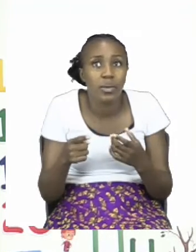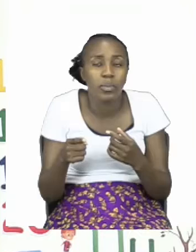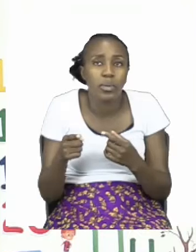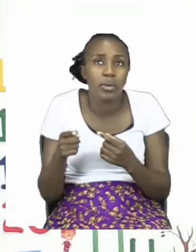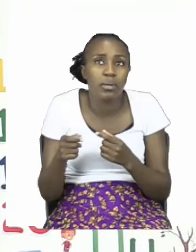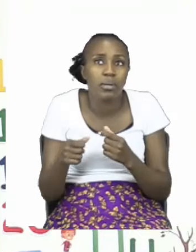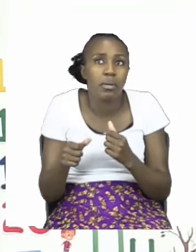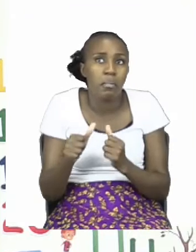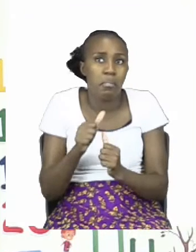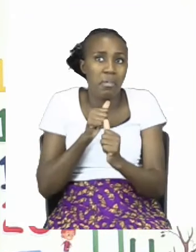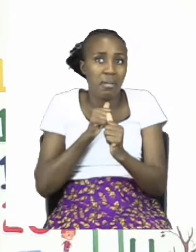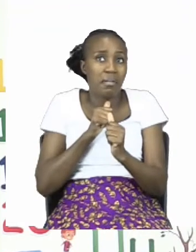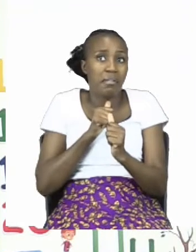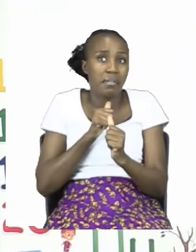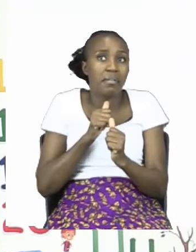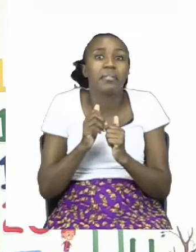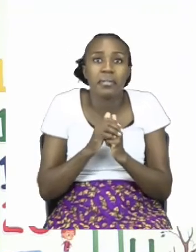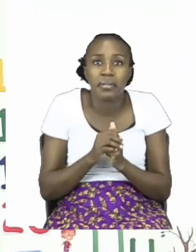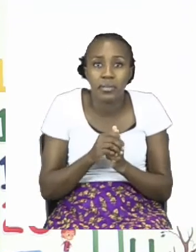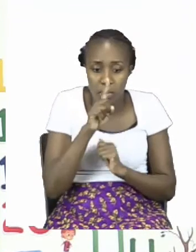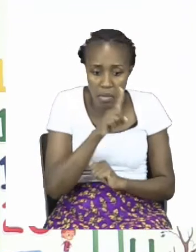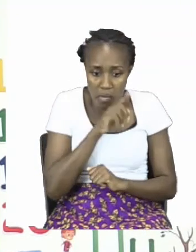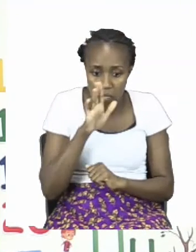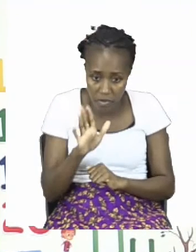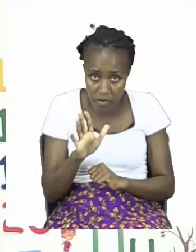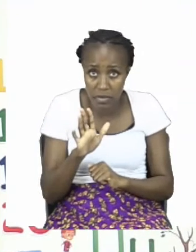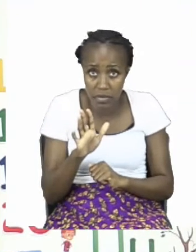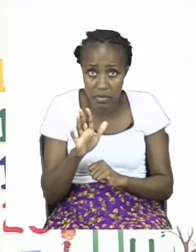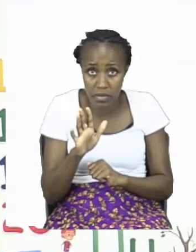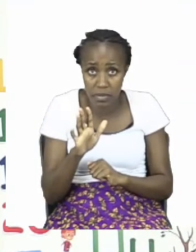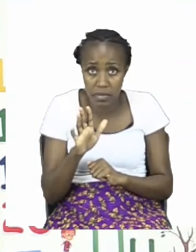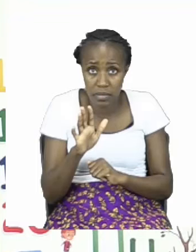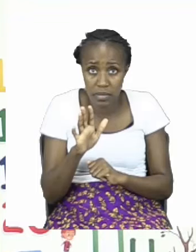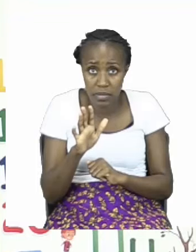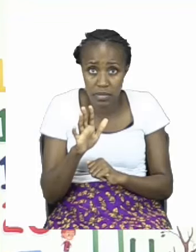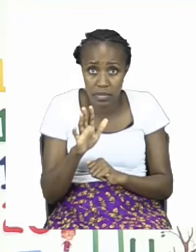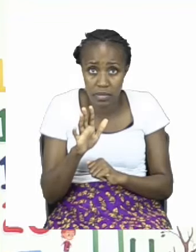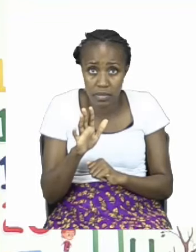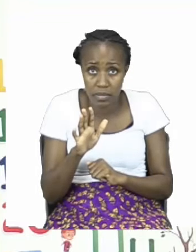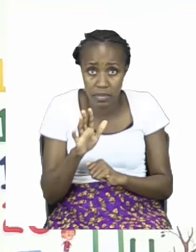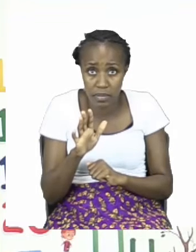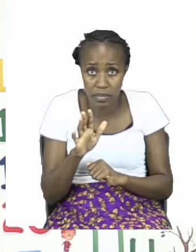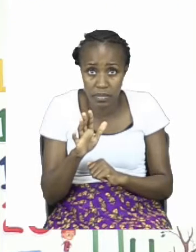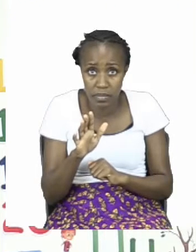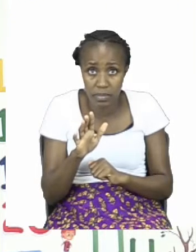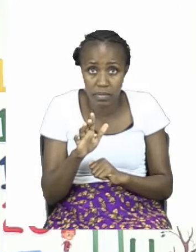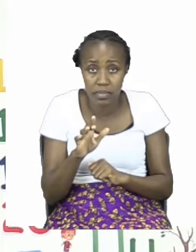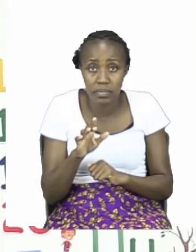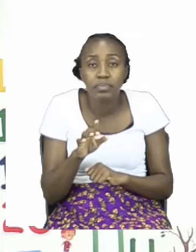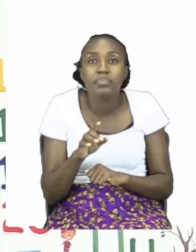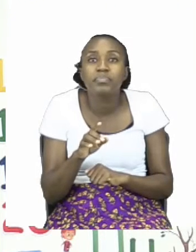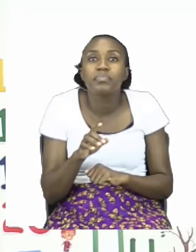backwards. So we say 15 is already there and we're going to take steps to find out. We